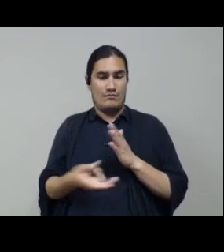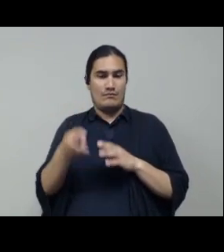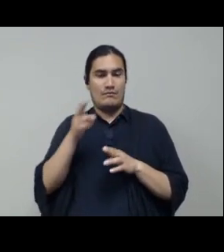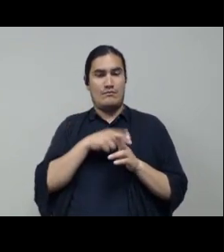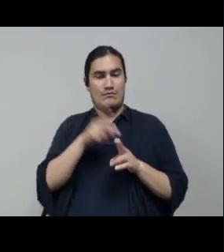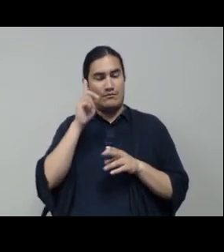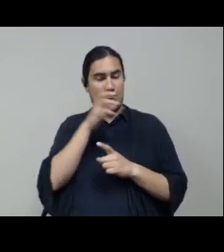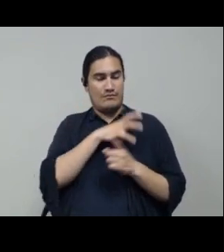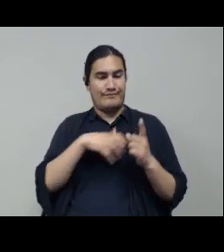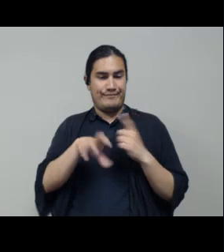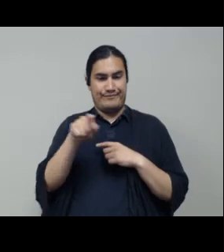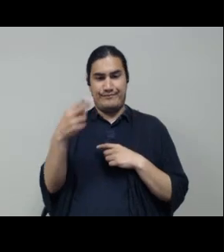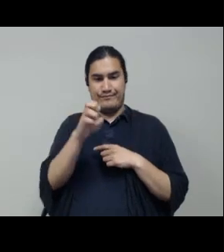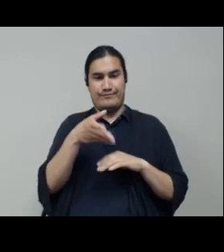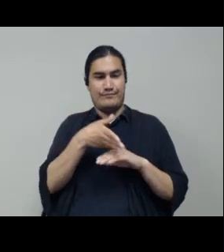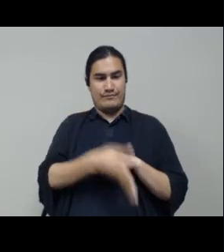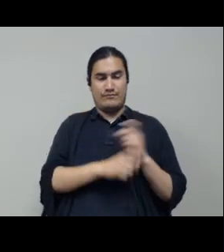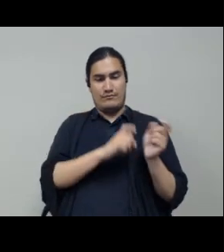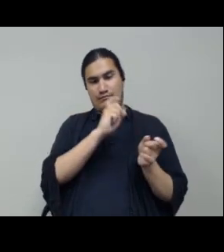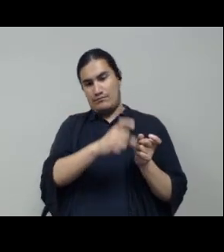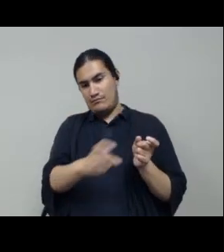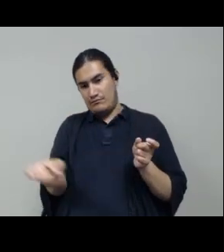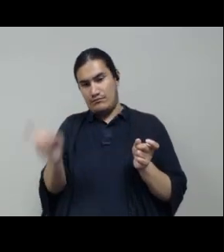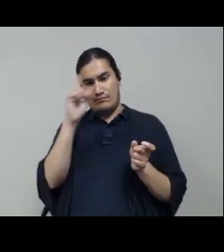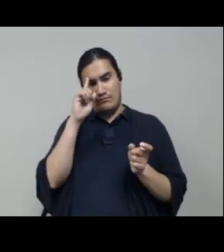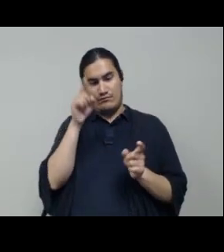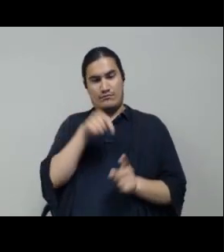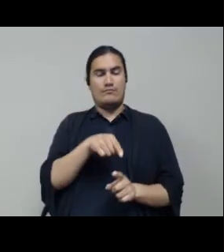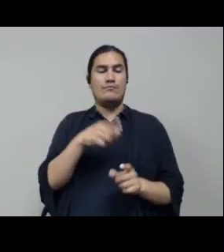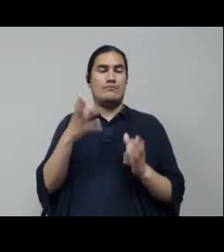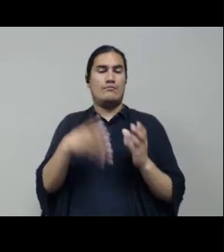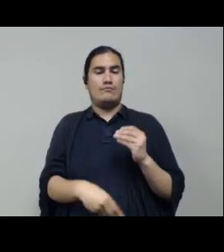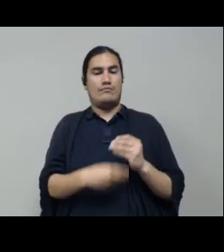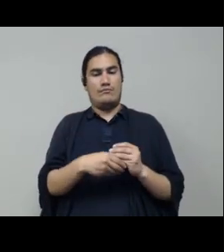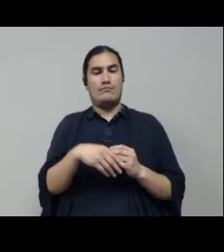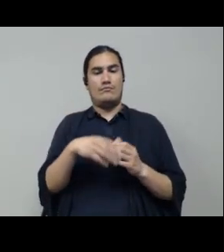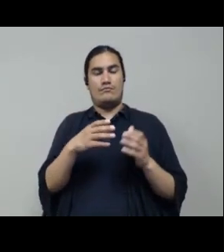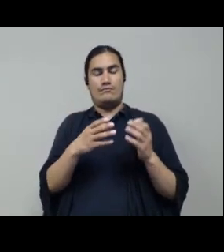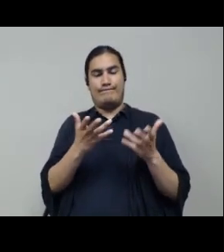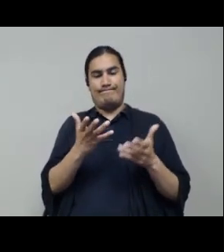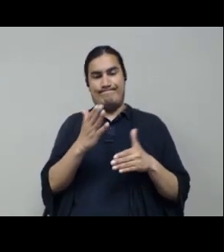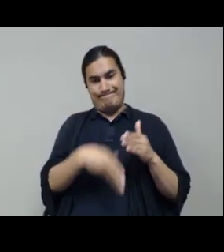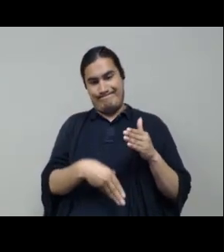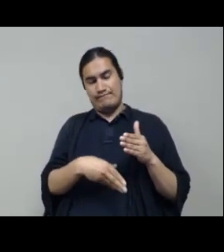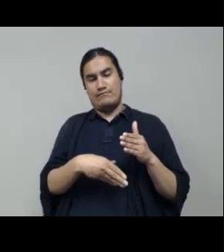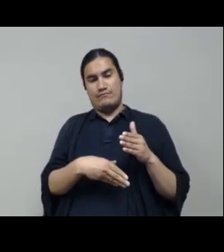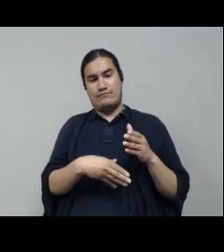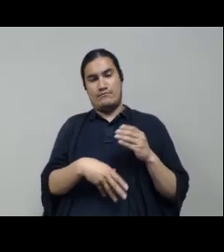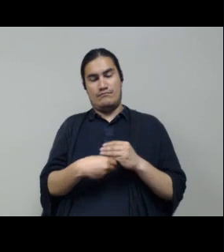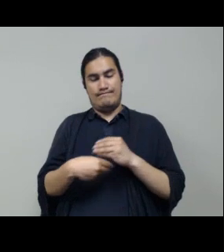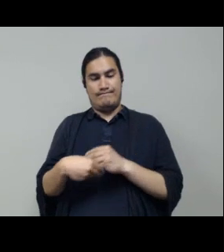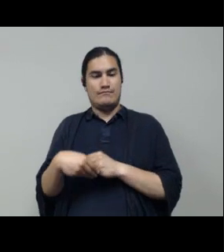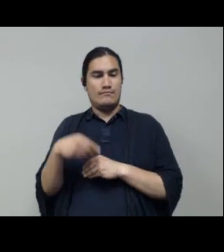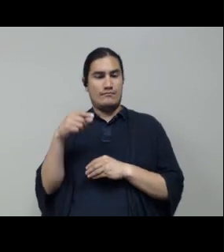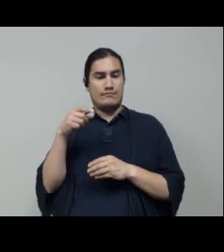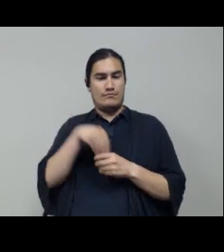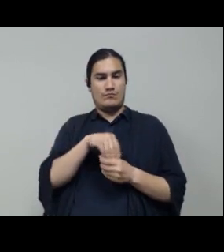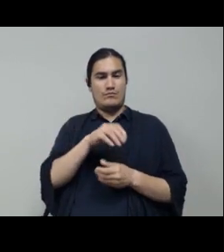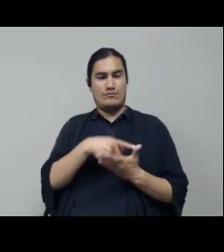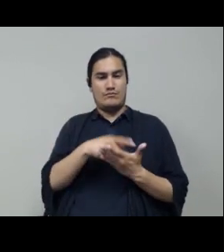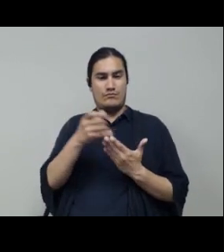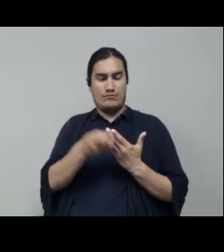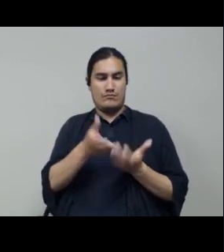phase after allocation due to the additional complete streets elements that were incorporated into the project as part of